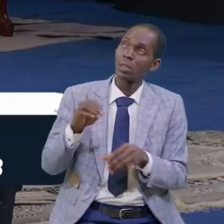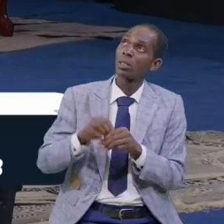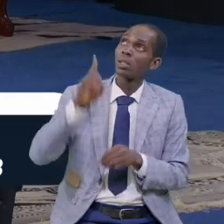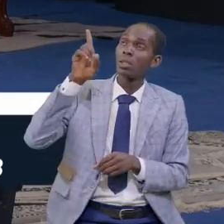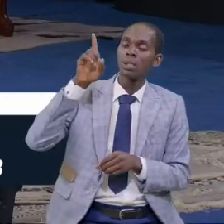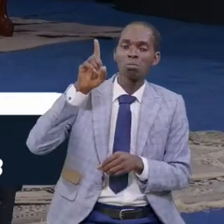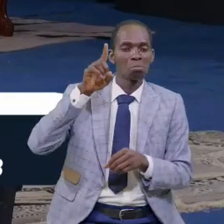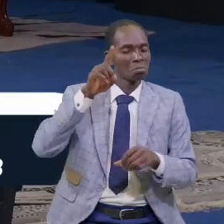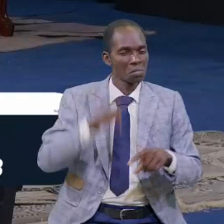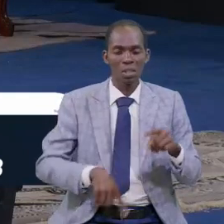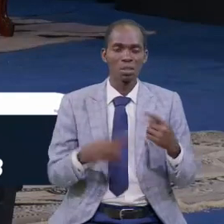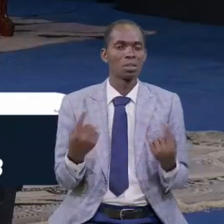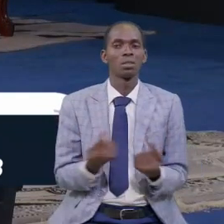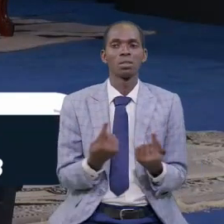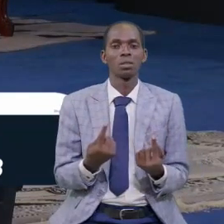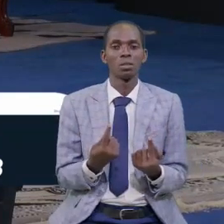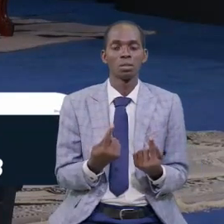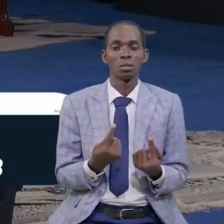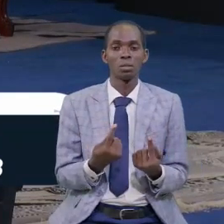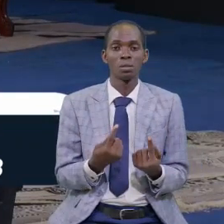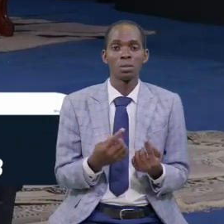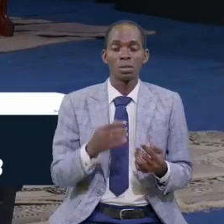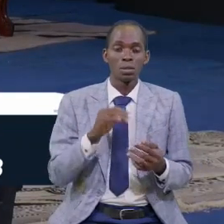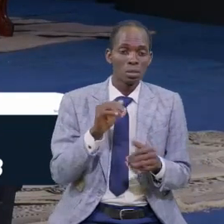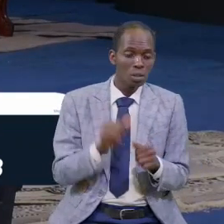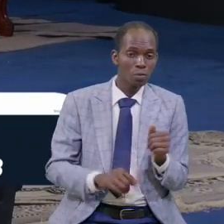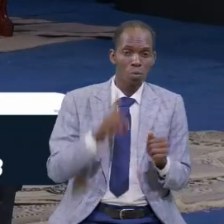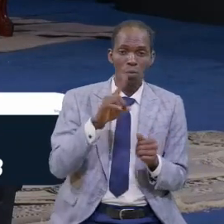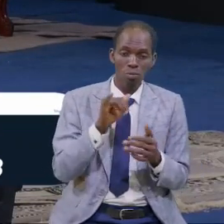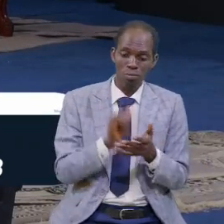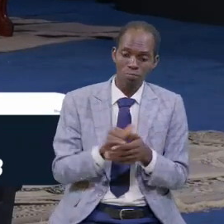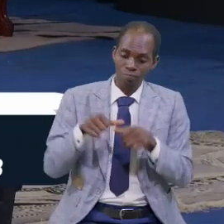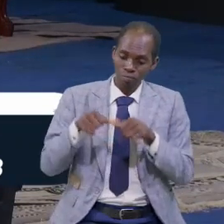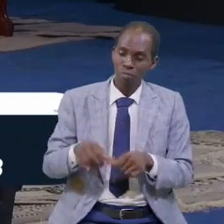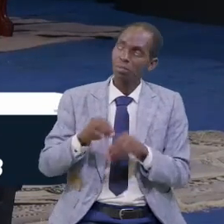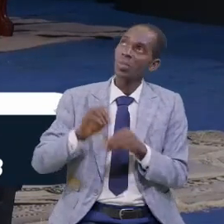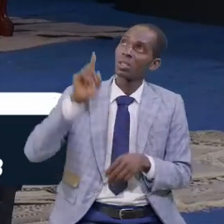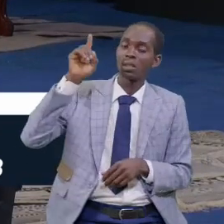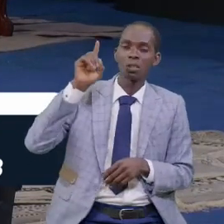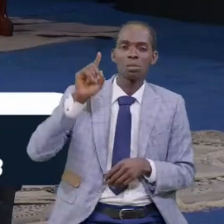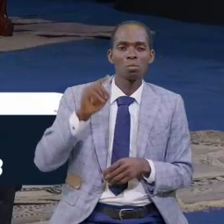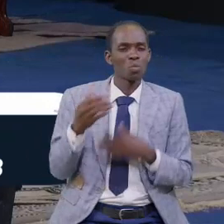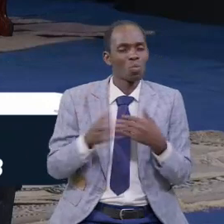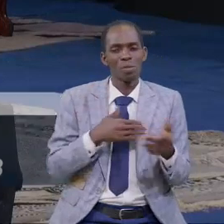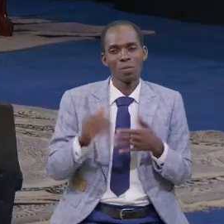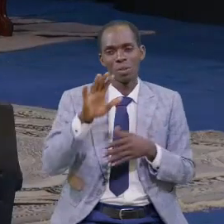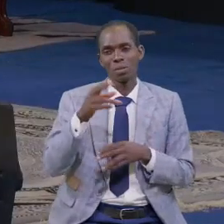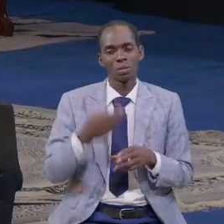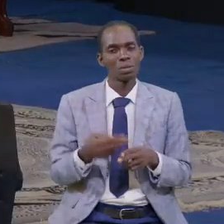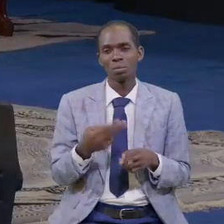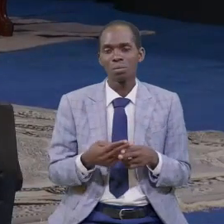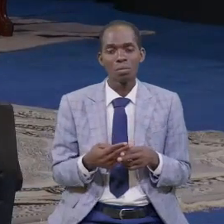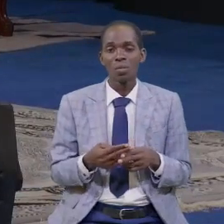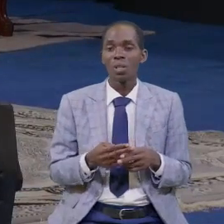not. Whosoever, whatever his name, whosoever, whatever